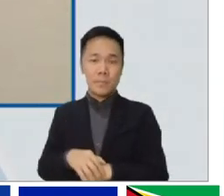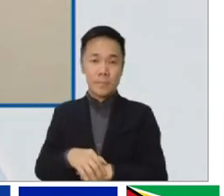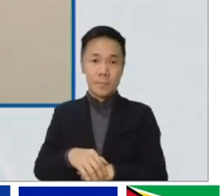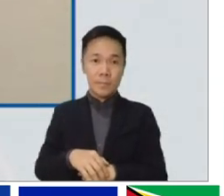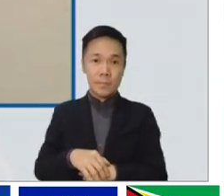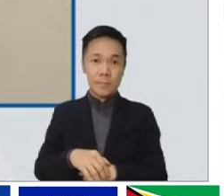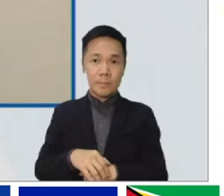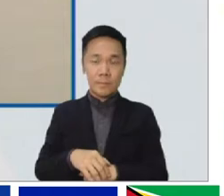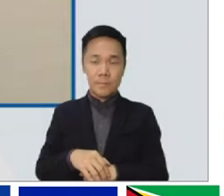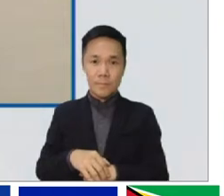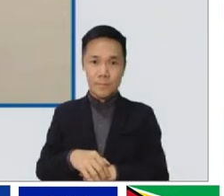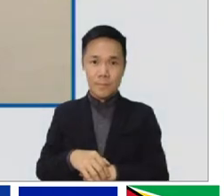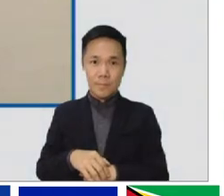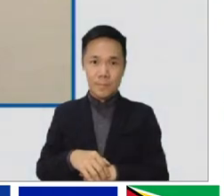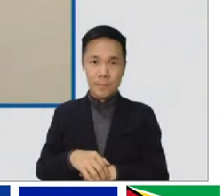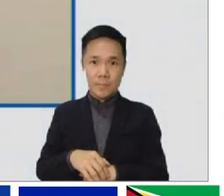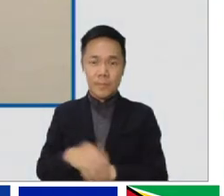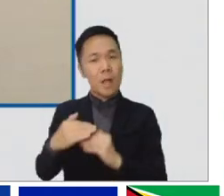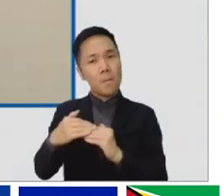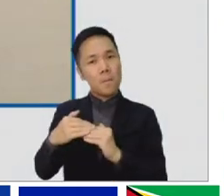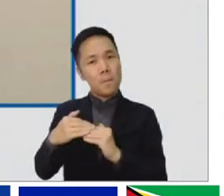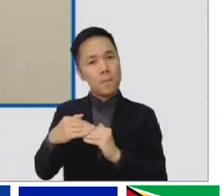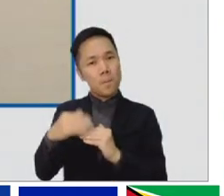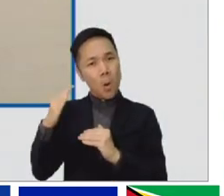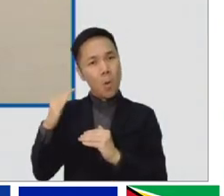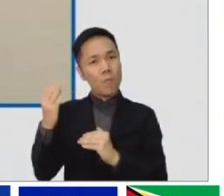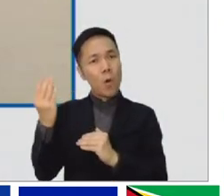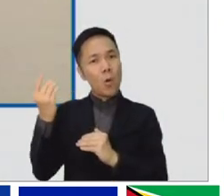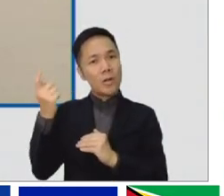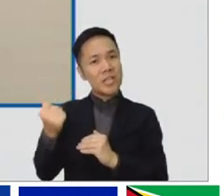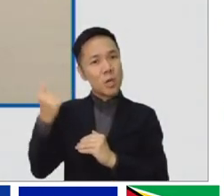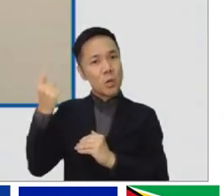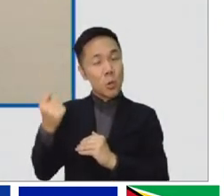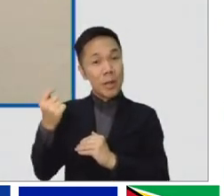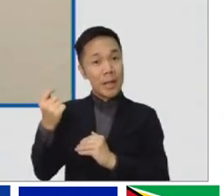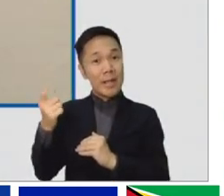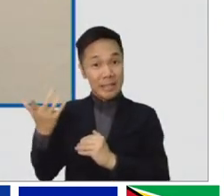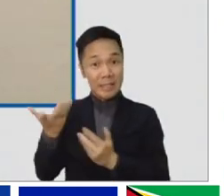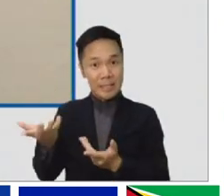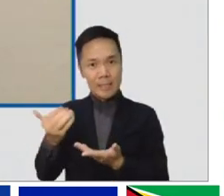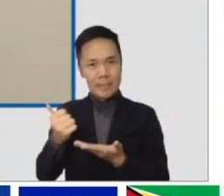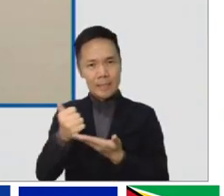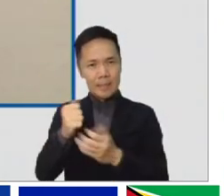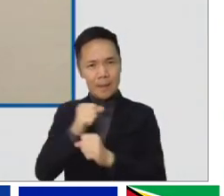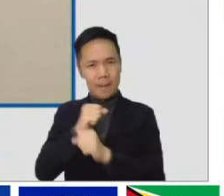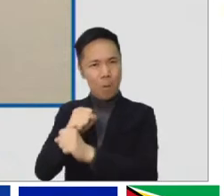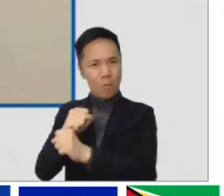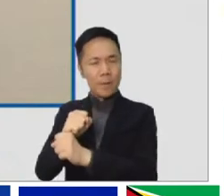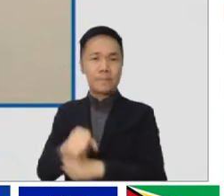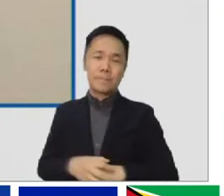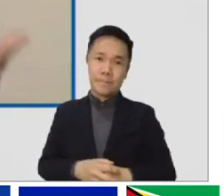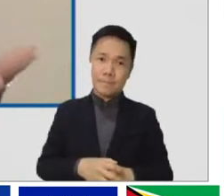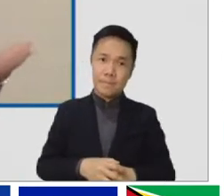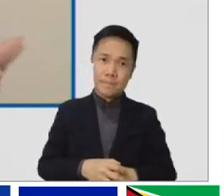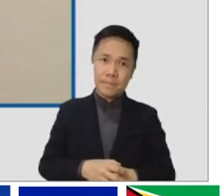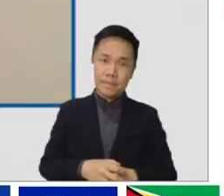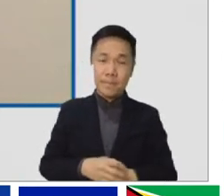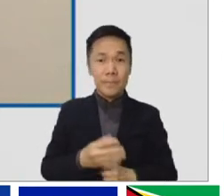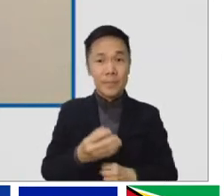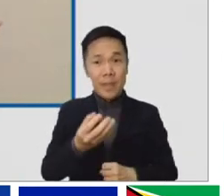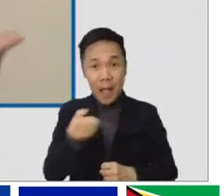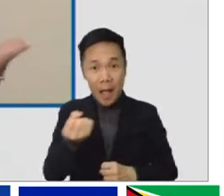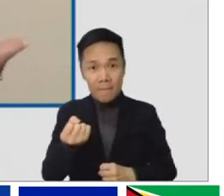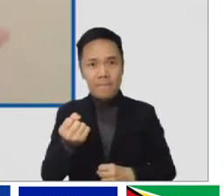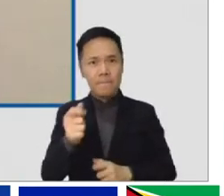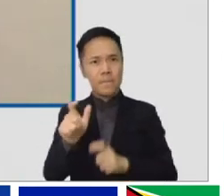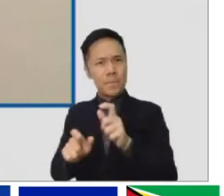increasing the social security networks in terms of we recognize. So we had persons who came home from cruise ships who were no